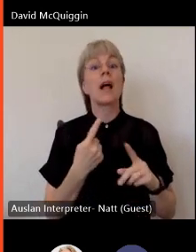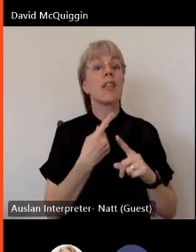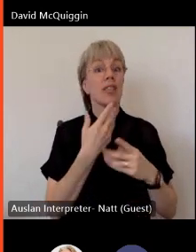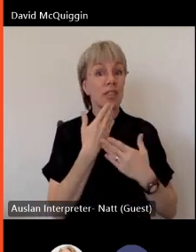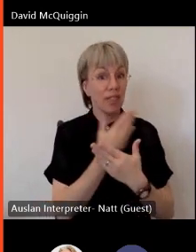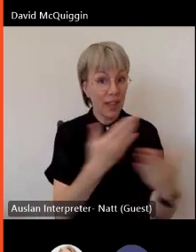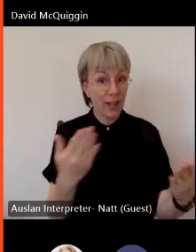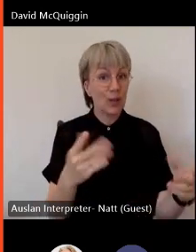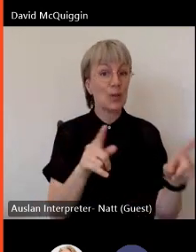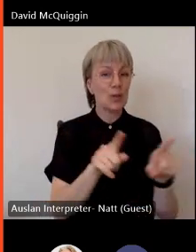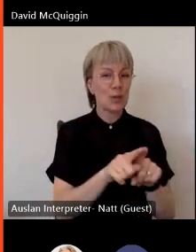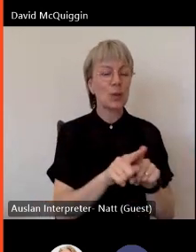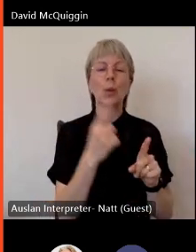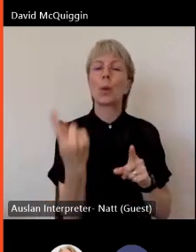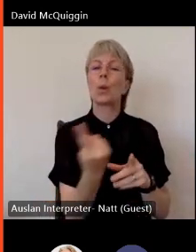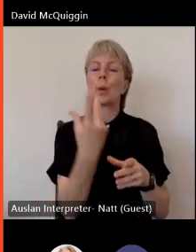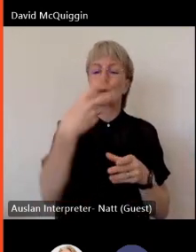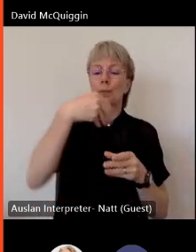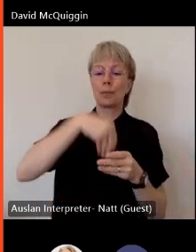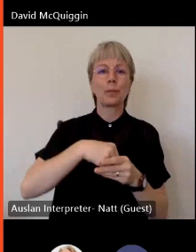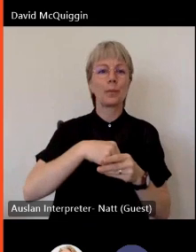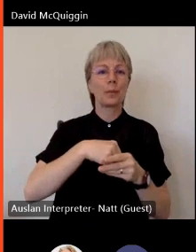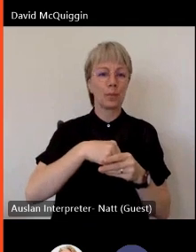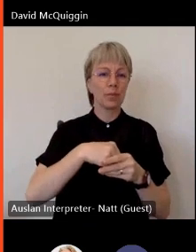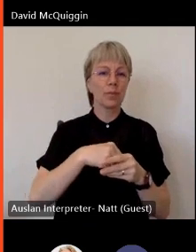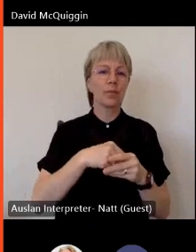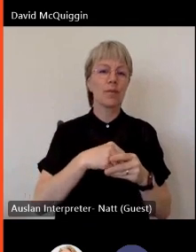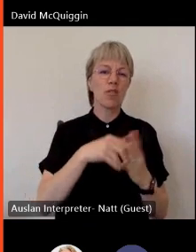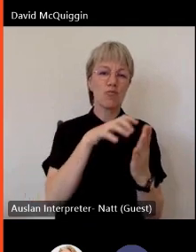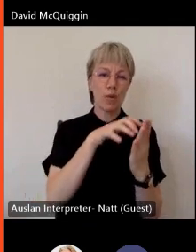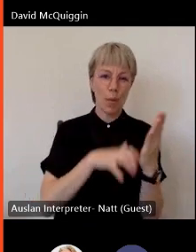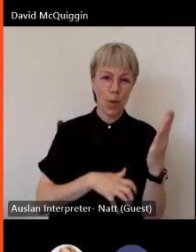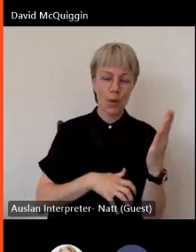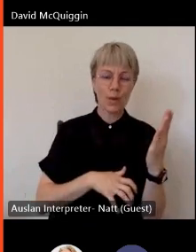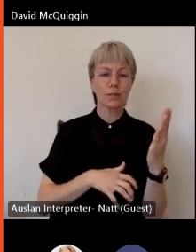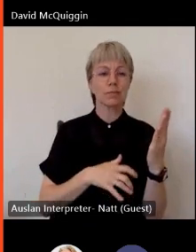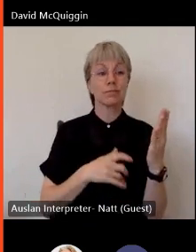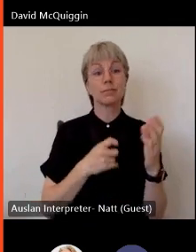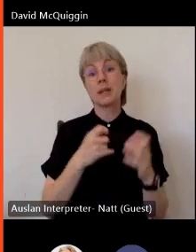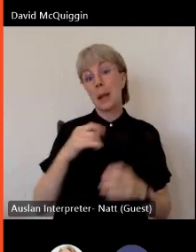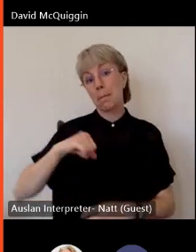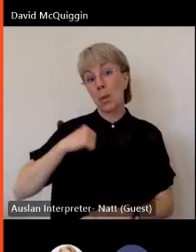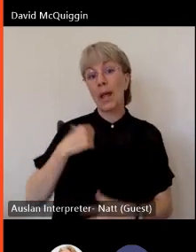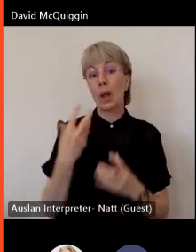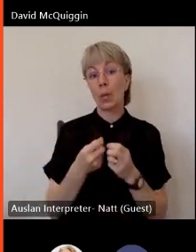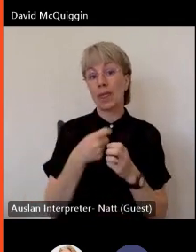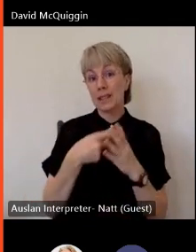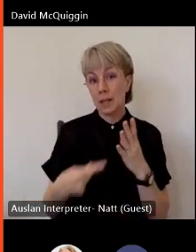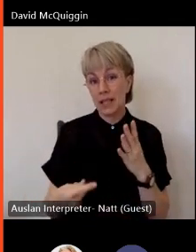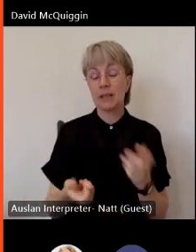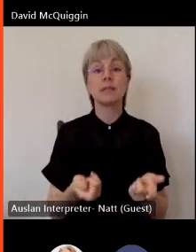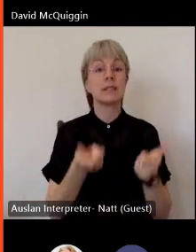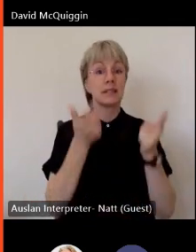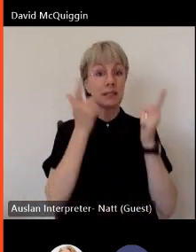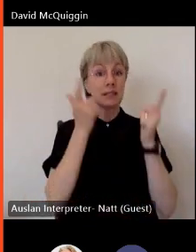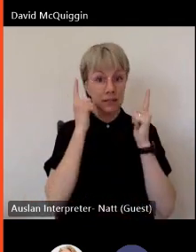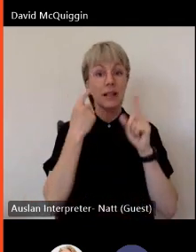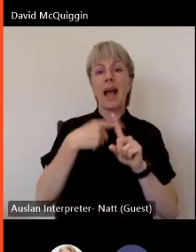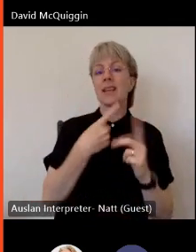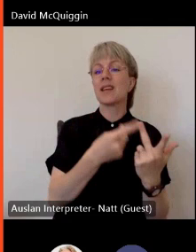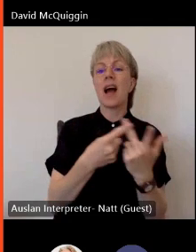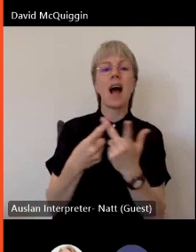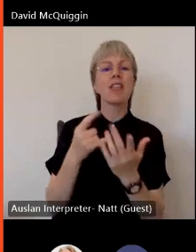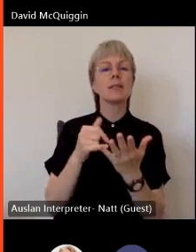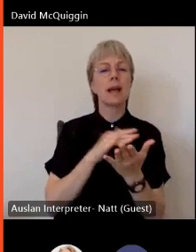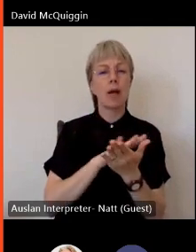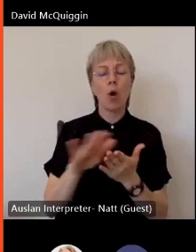those that have contributed to this research report. So employees with disability, employers, and all of the other stakeholders